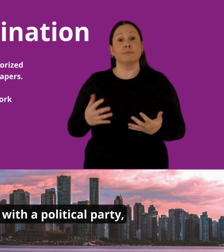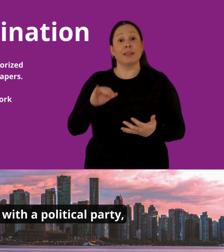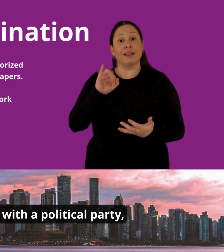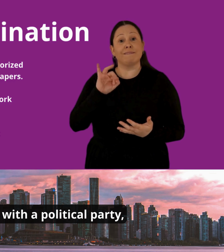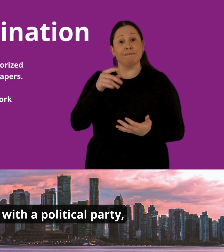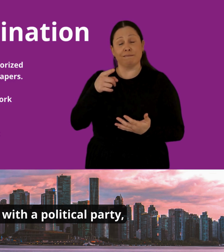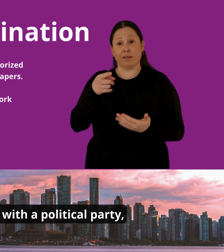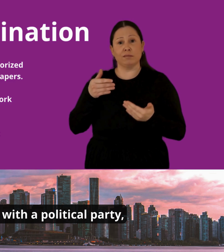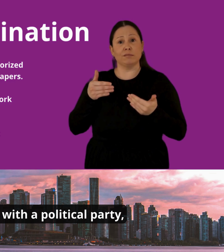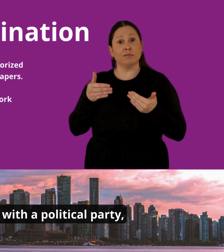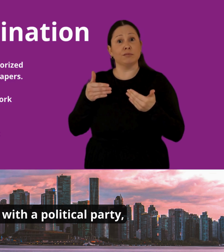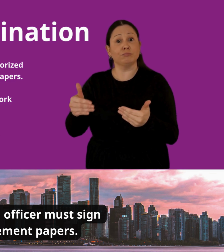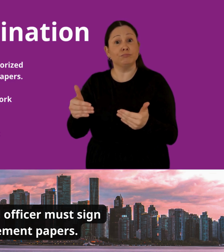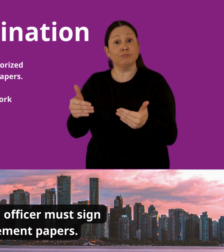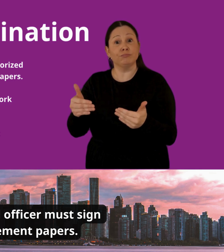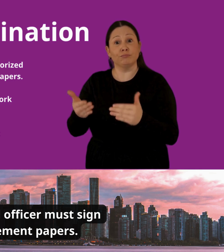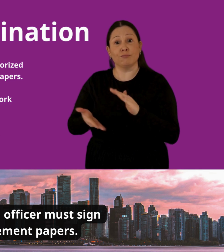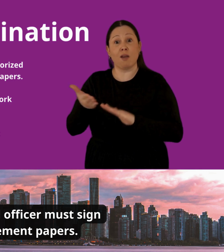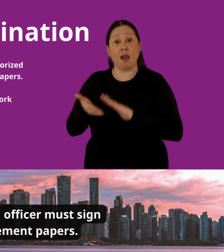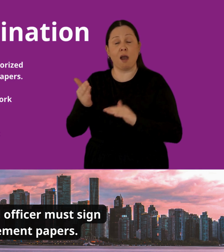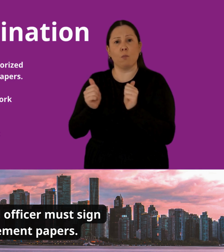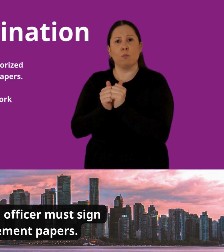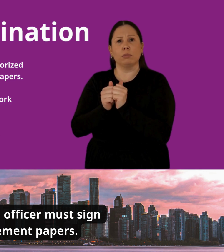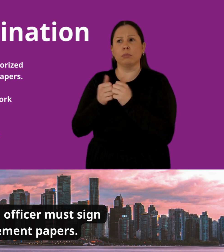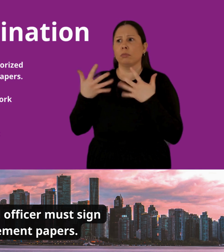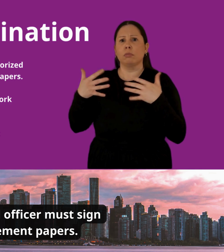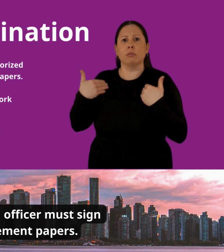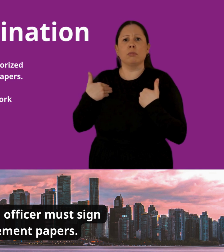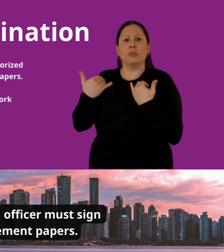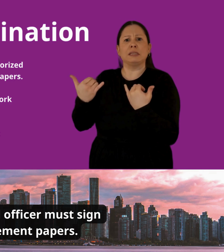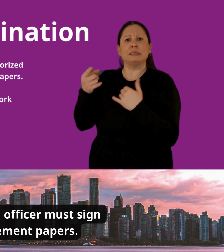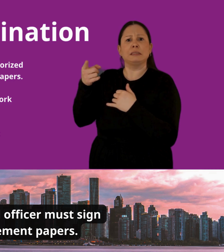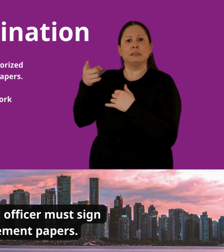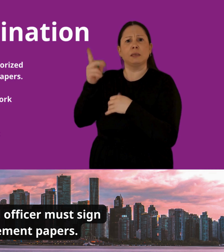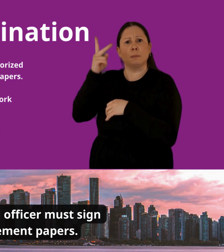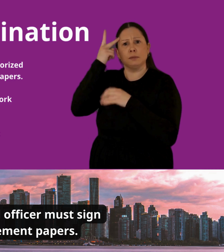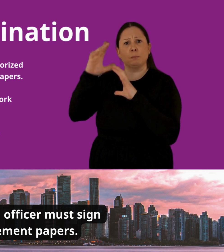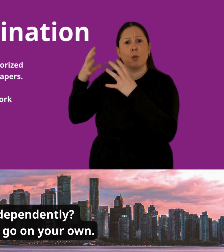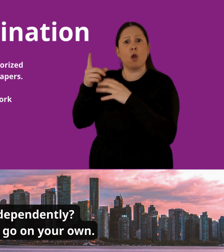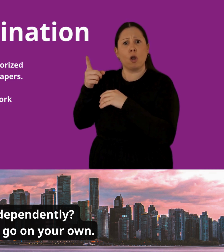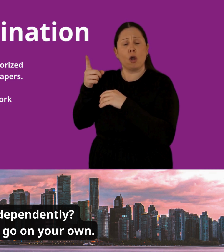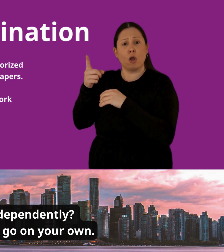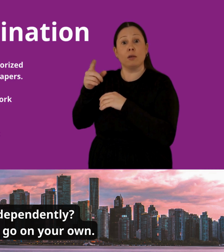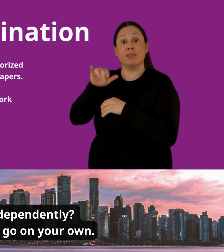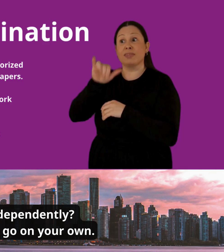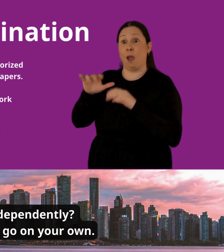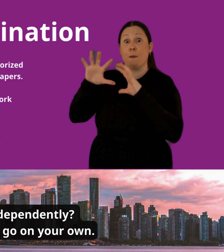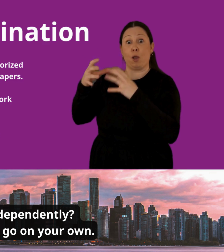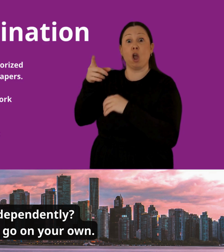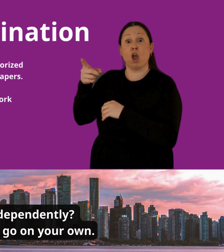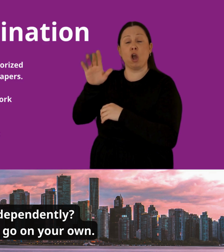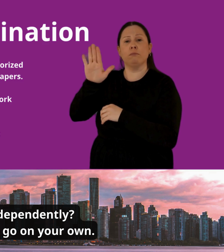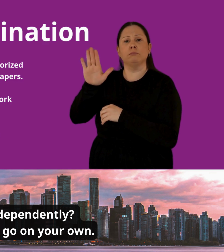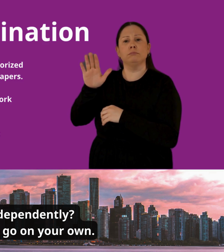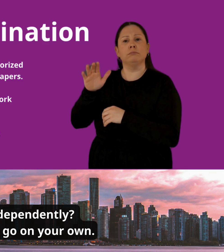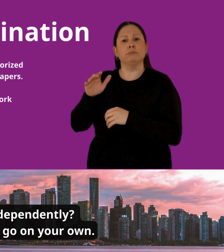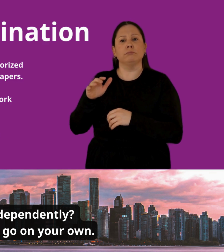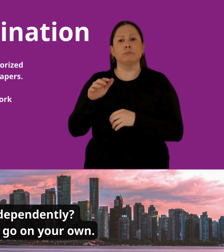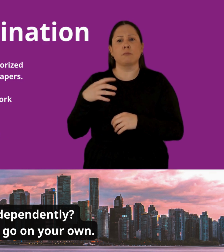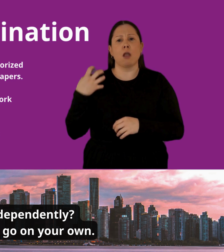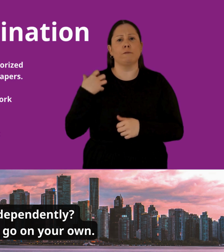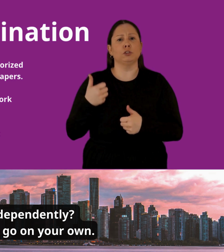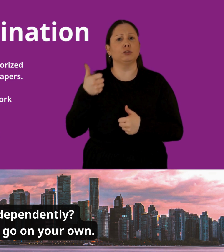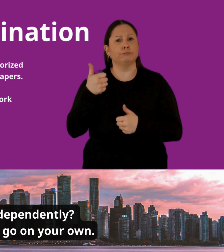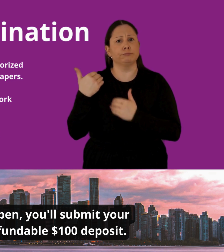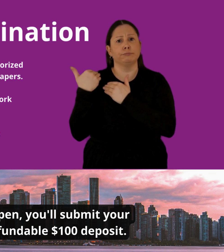If you decide to run with a political party, their authorized officer must sign the endorsement papers. Running independently, you're good to go on your